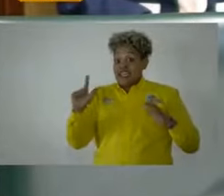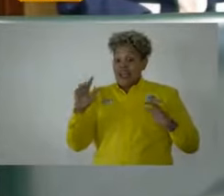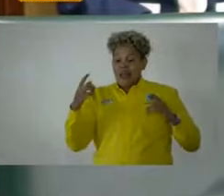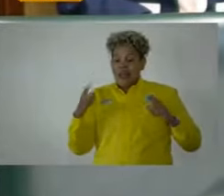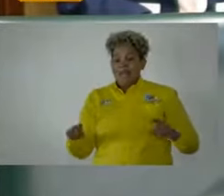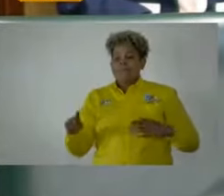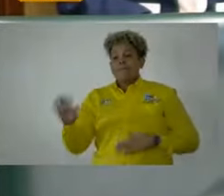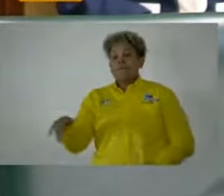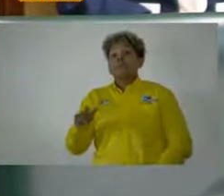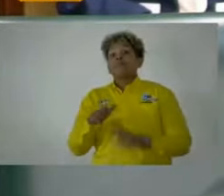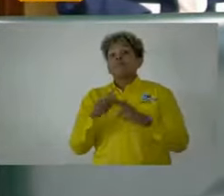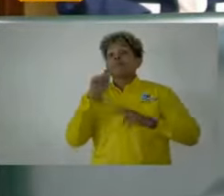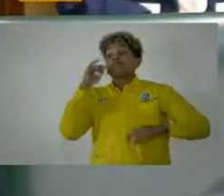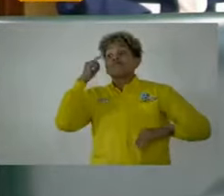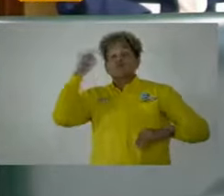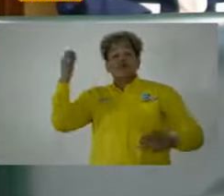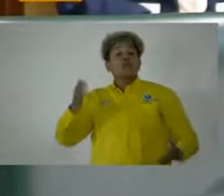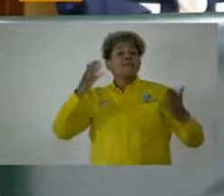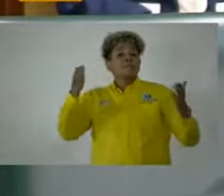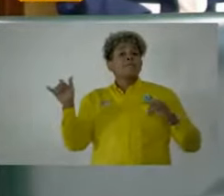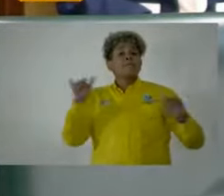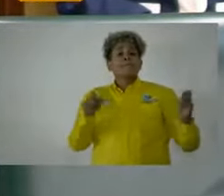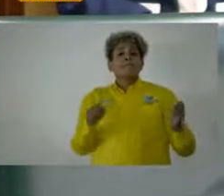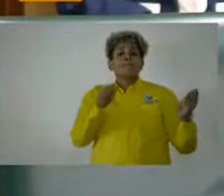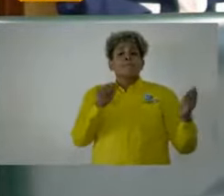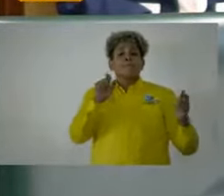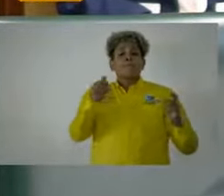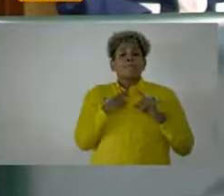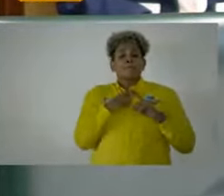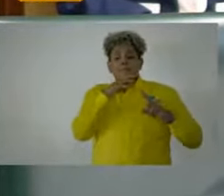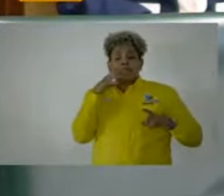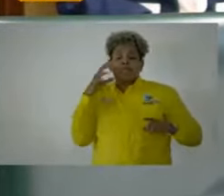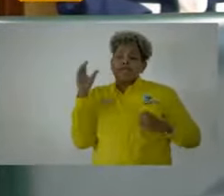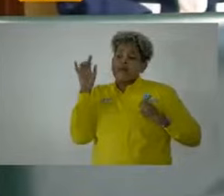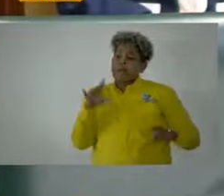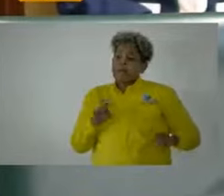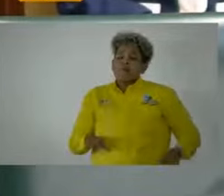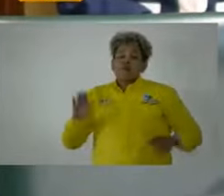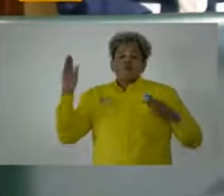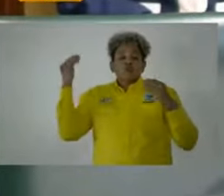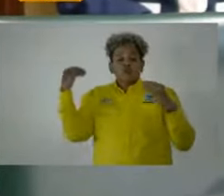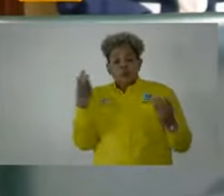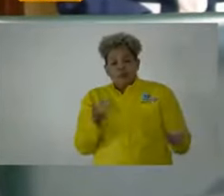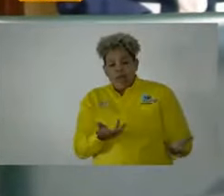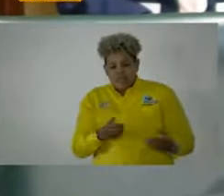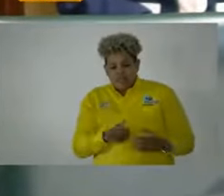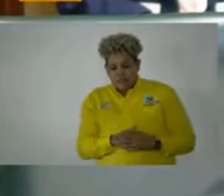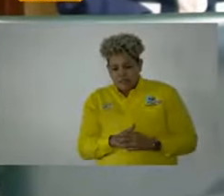The ideas have been proposed simultaneously to remove GCT from farm input supplies,